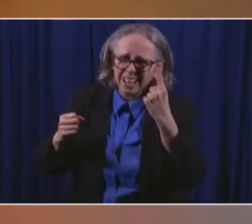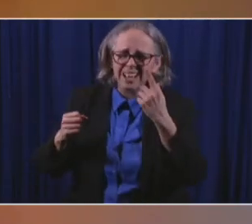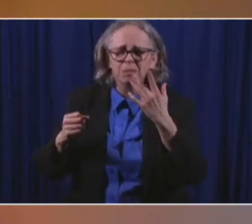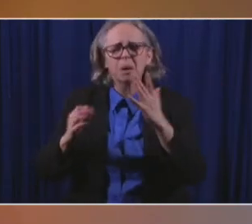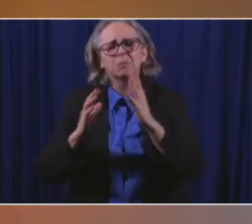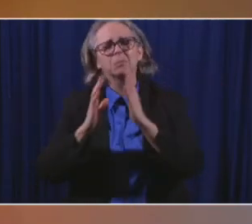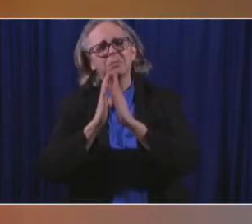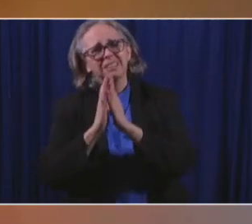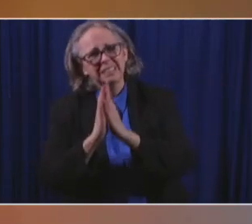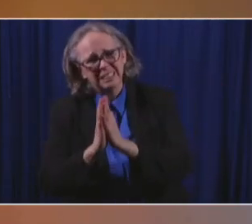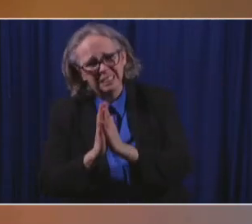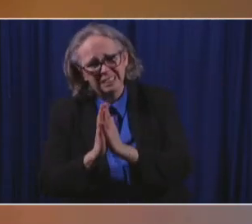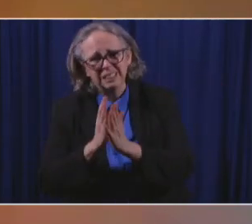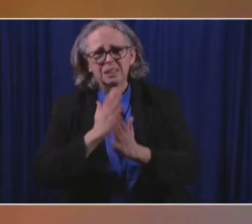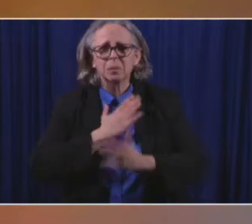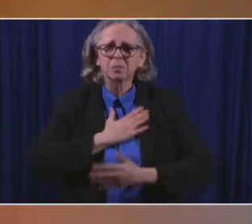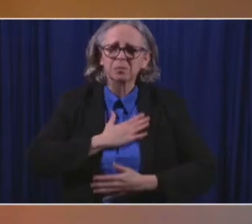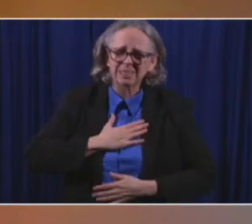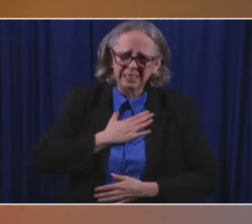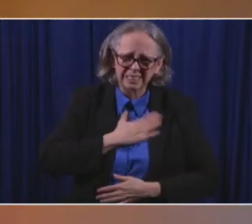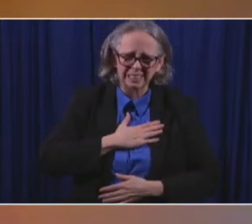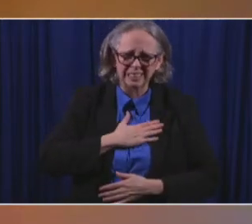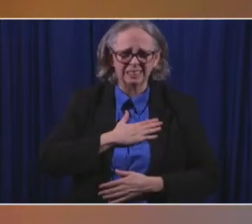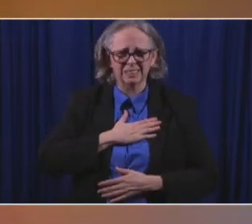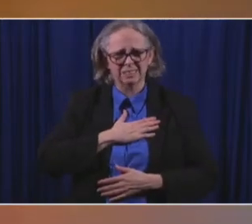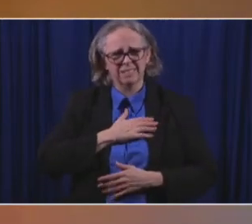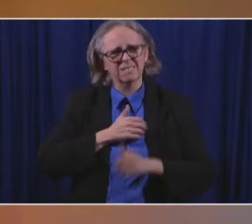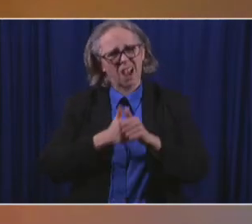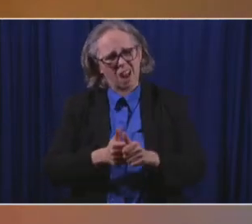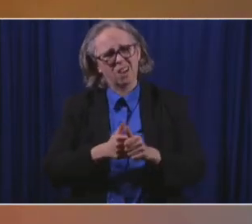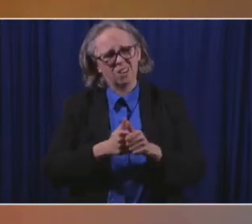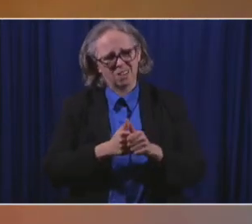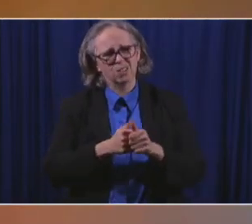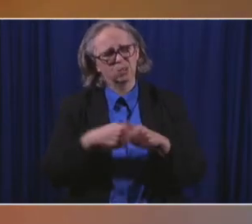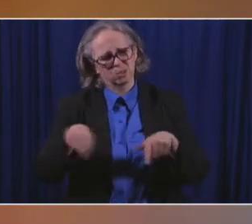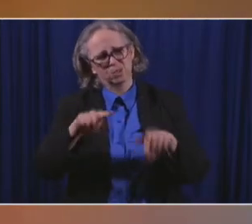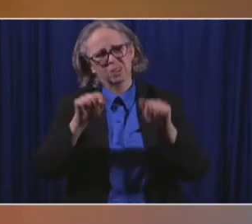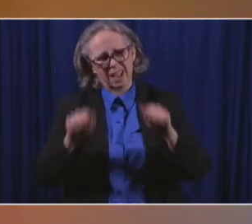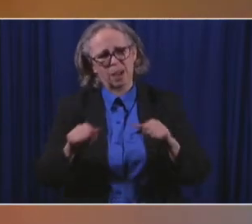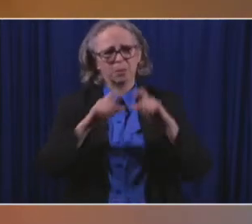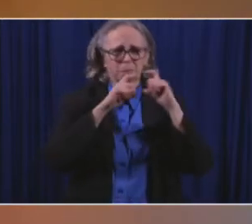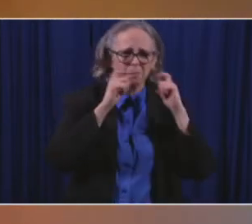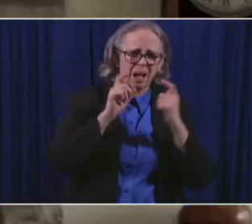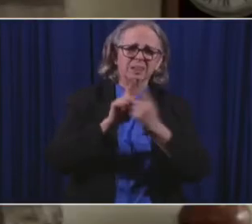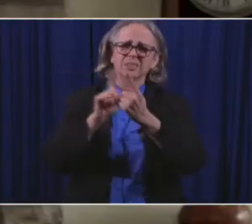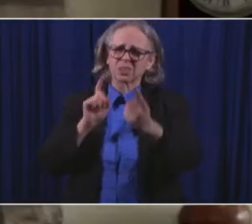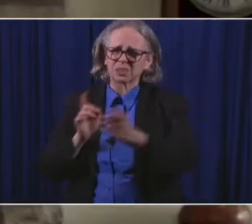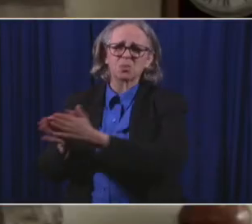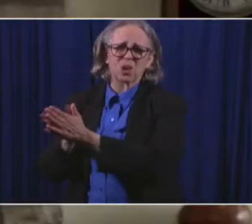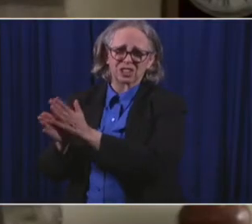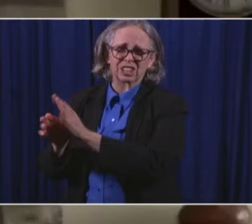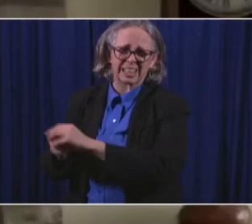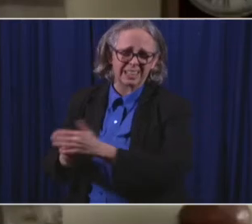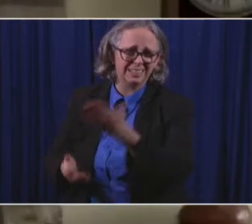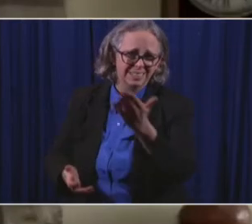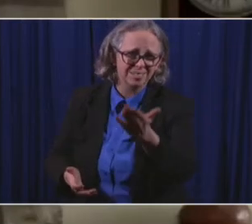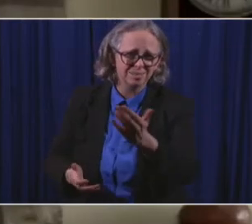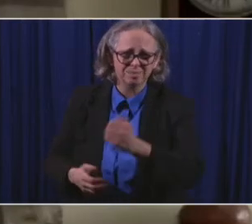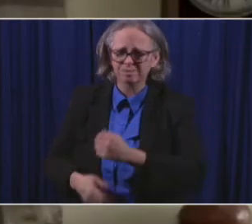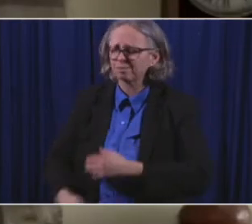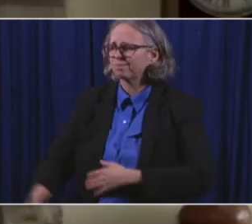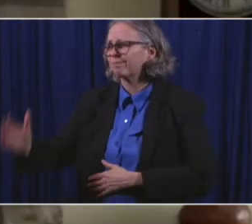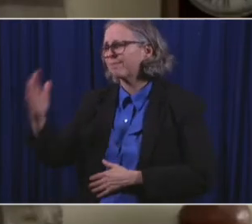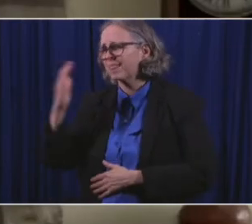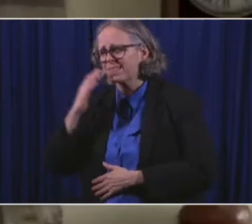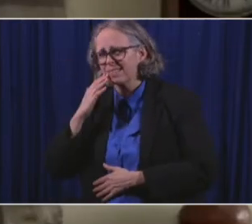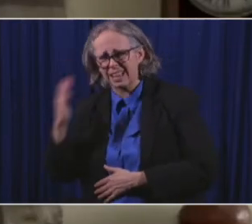So please do what's appropriate and what you can do, so we're no longer the last line of defense in the hospital. Thanks for what you do. We appreciate